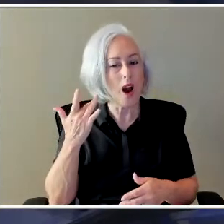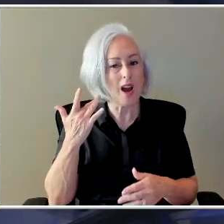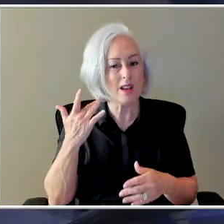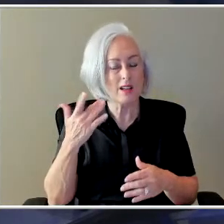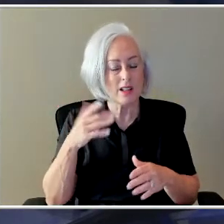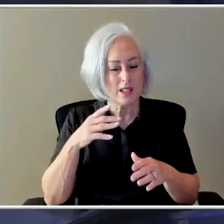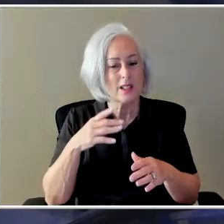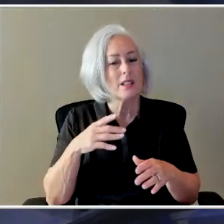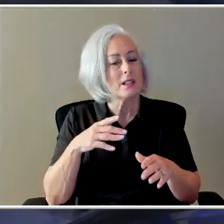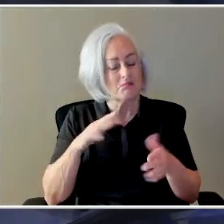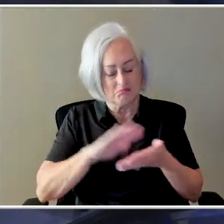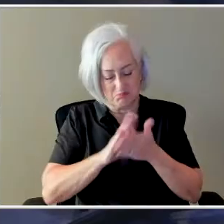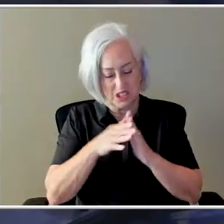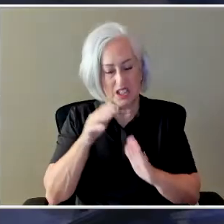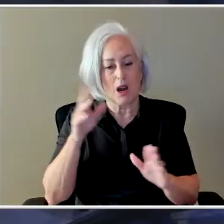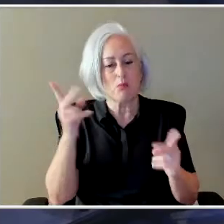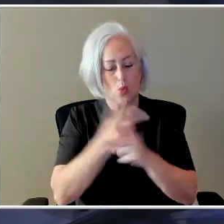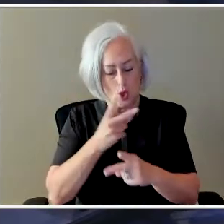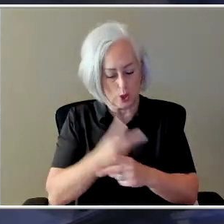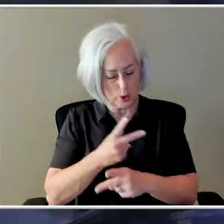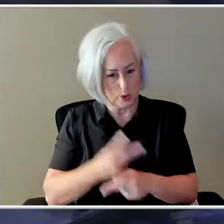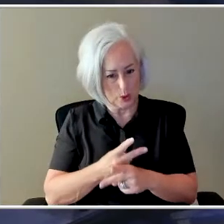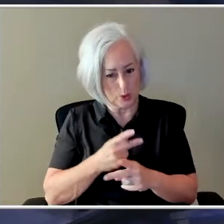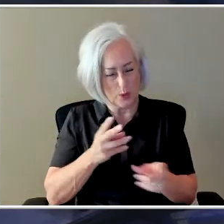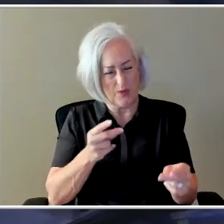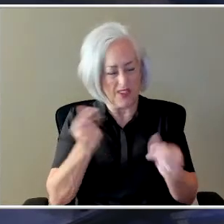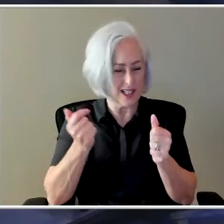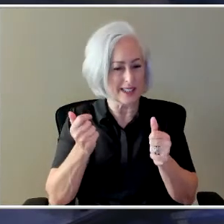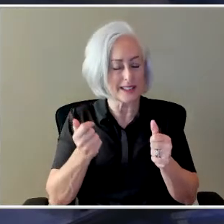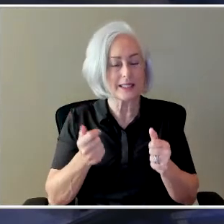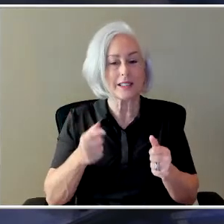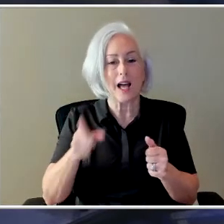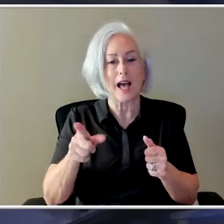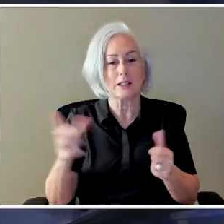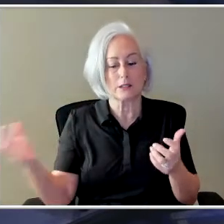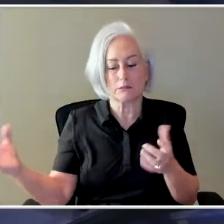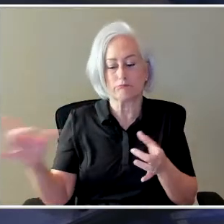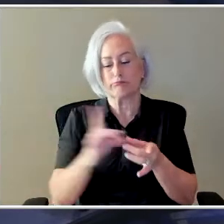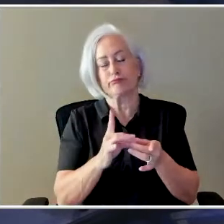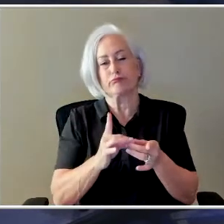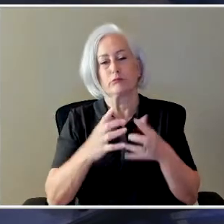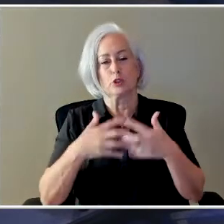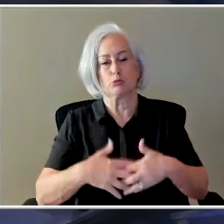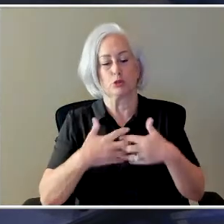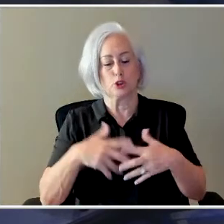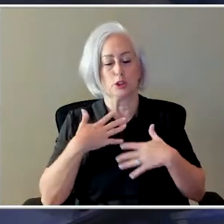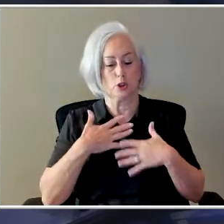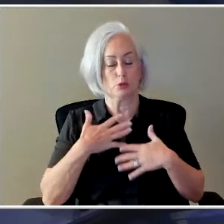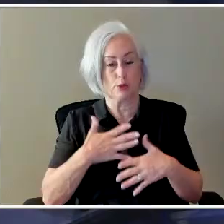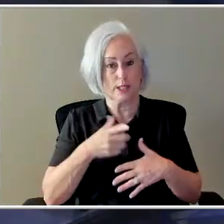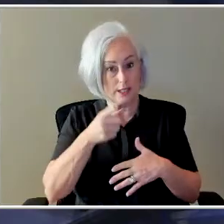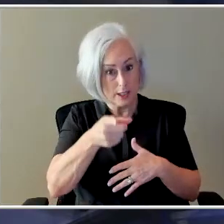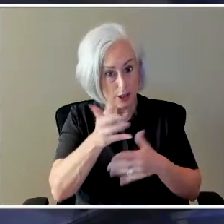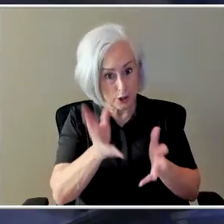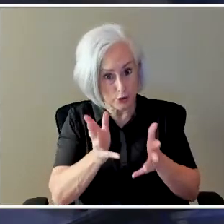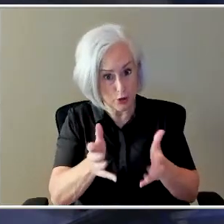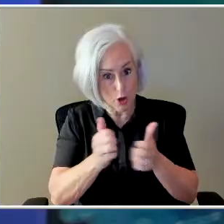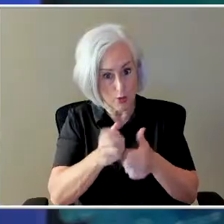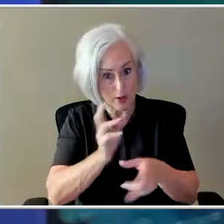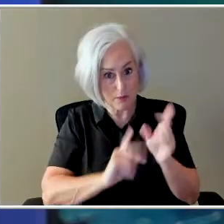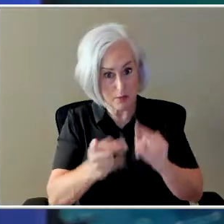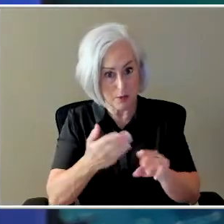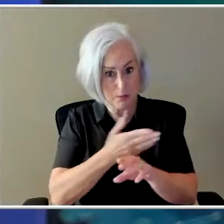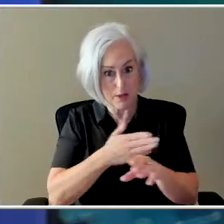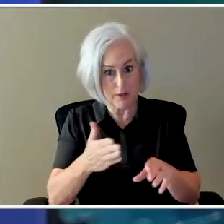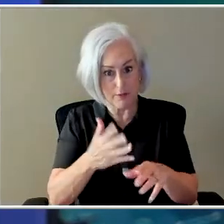Kurt, you have to go into a ventilator. Were you able to speak with your family those moments before being sedated? What do you remember? Well, I don't